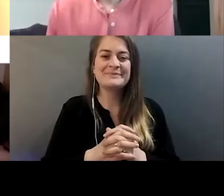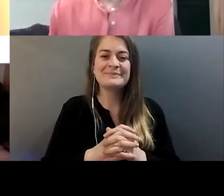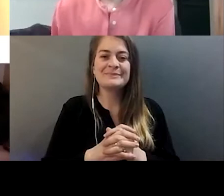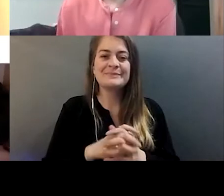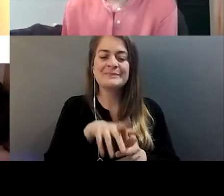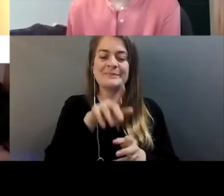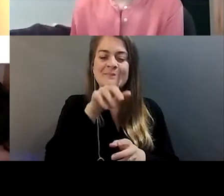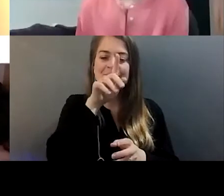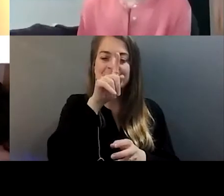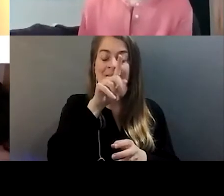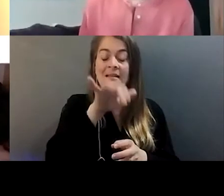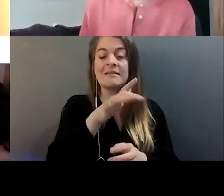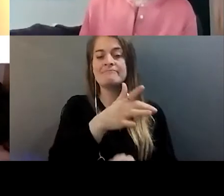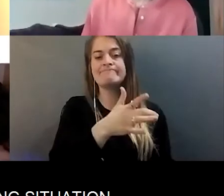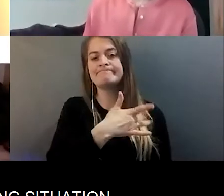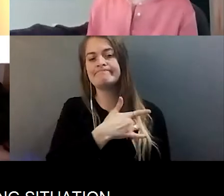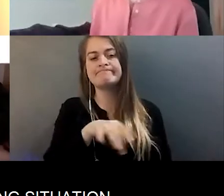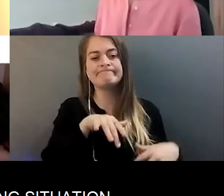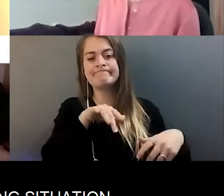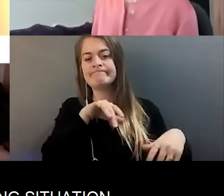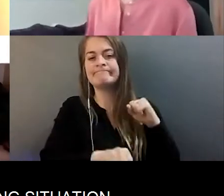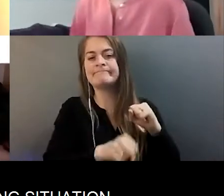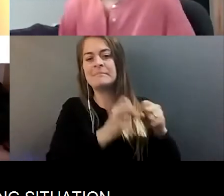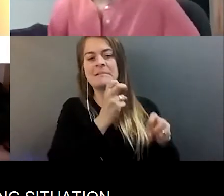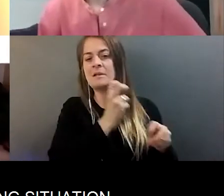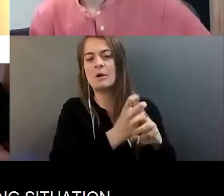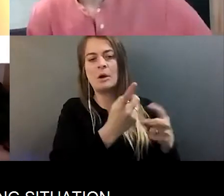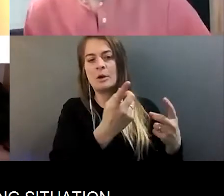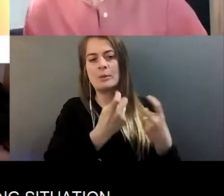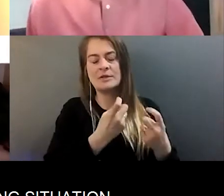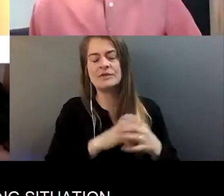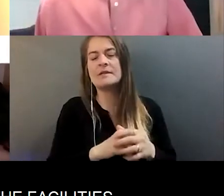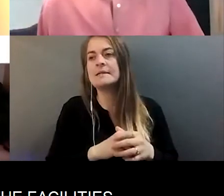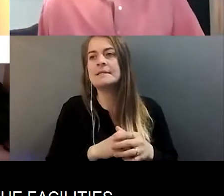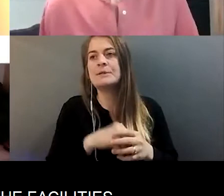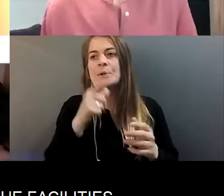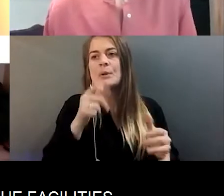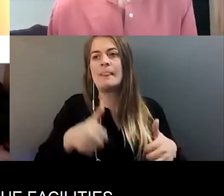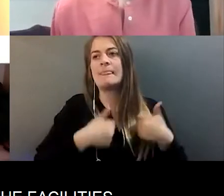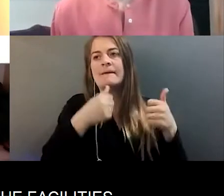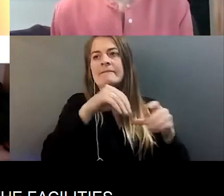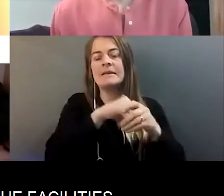It's a difficult, it's a very heartbreaking situation, especially for the residents in the facilities who,